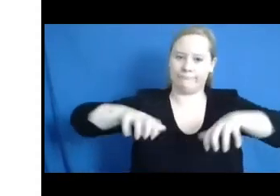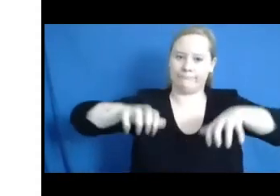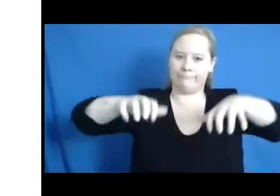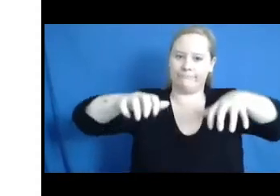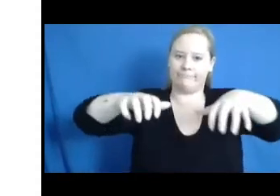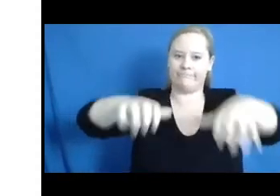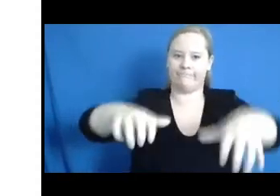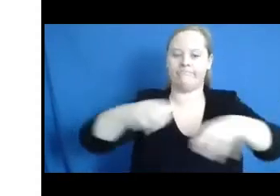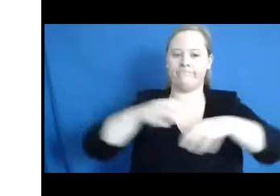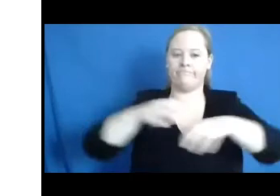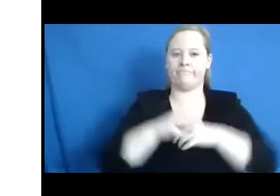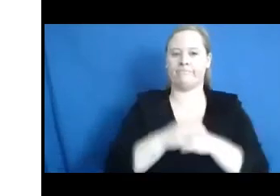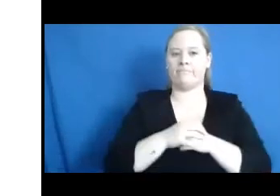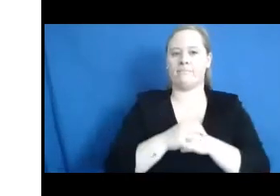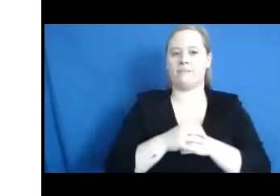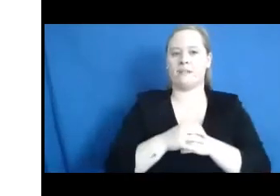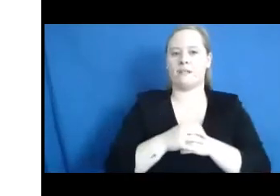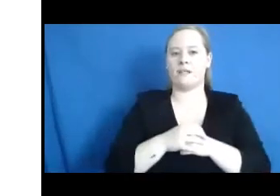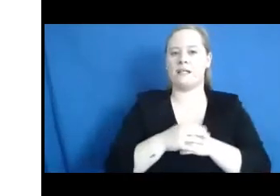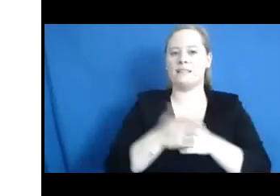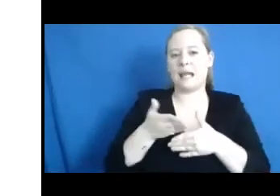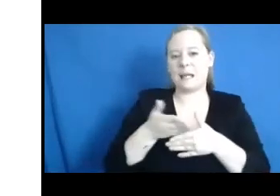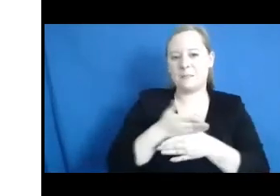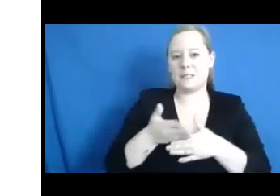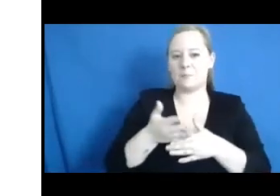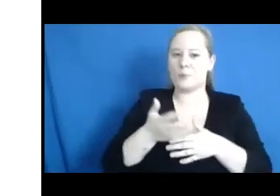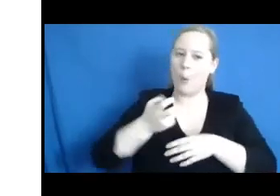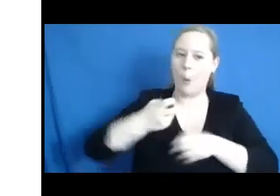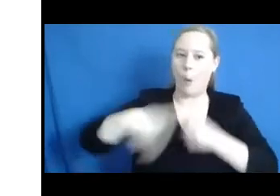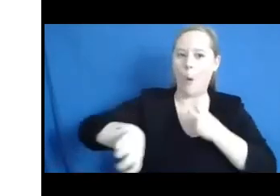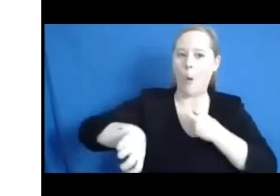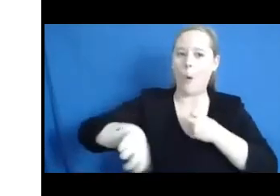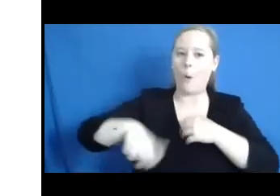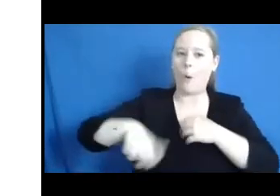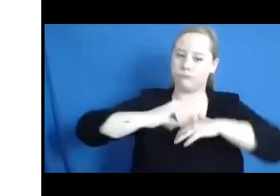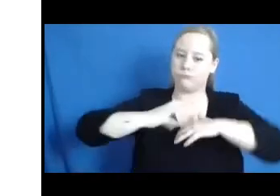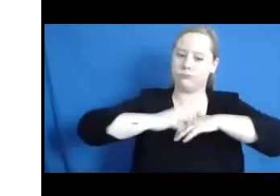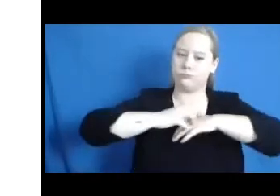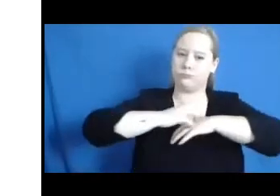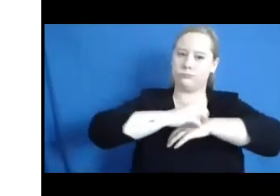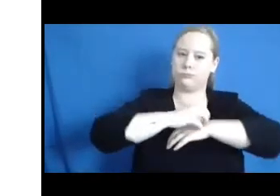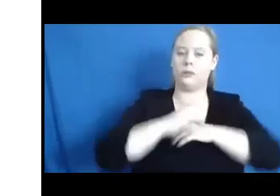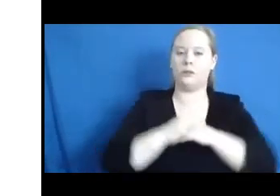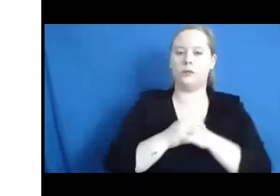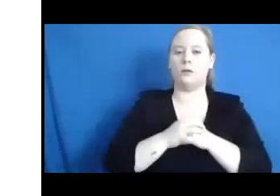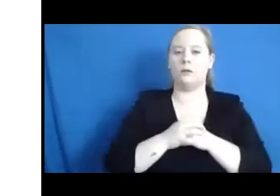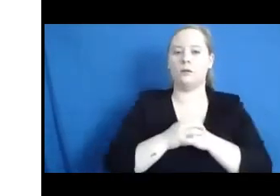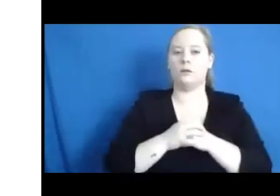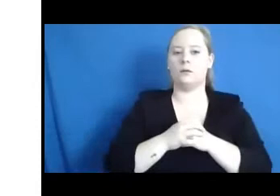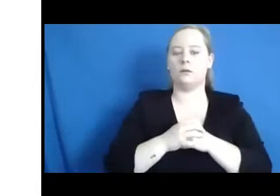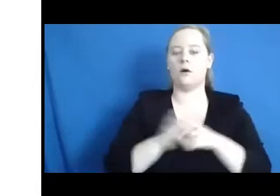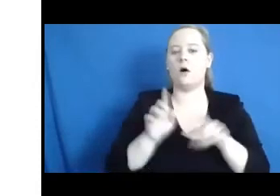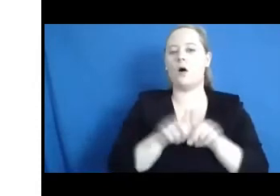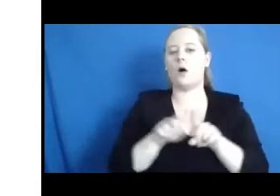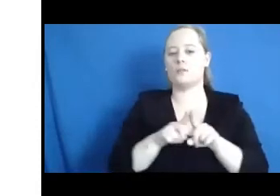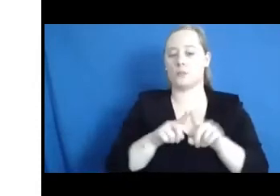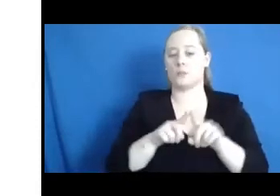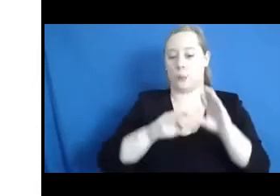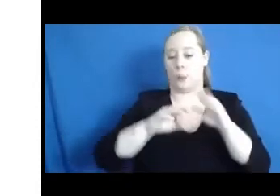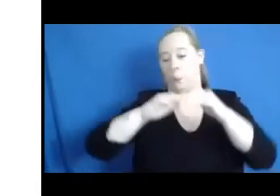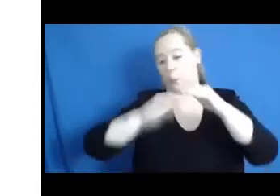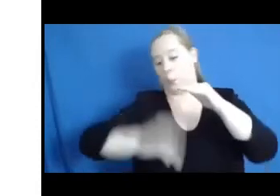are medium to very coarse-grained Arcosic sandstones. And underlying that, some of the lower layers of this